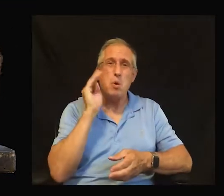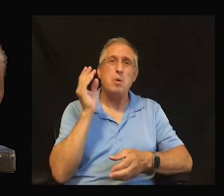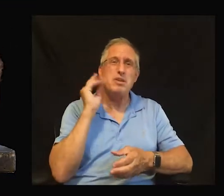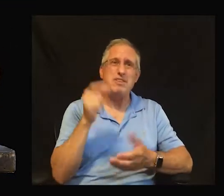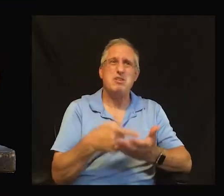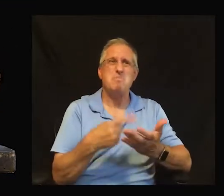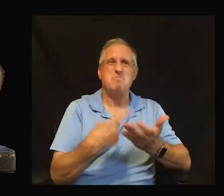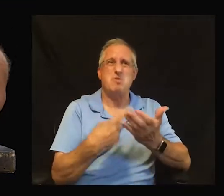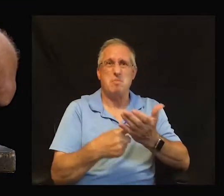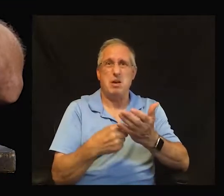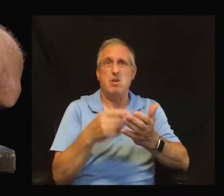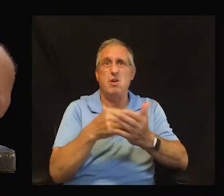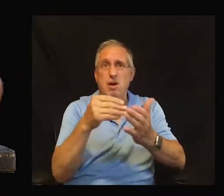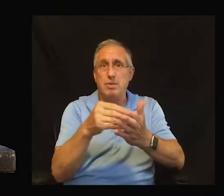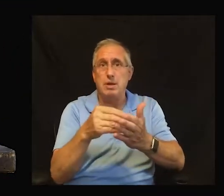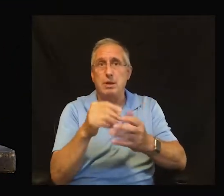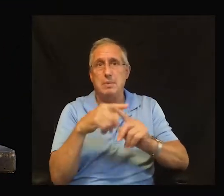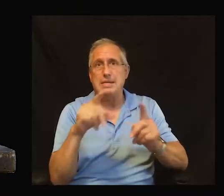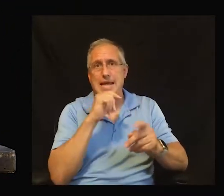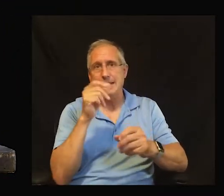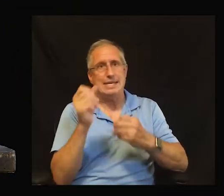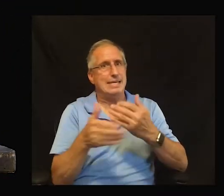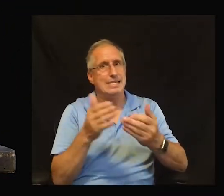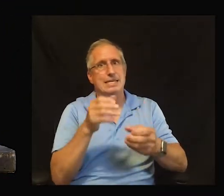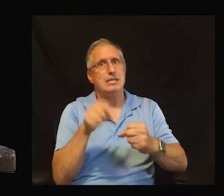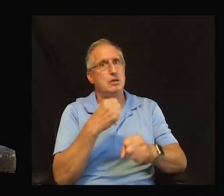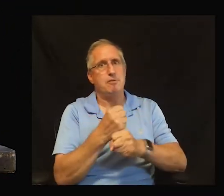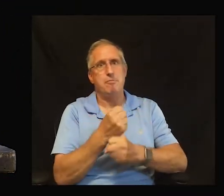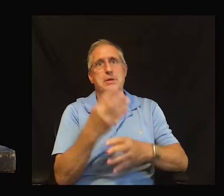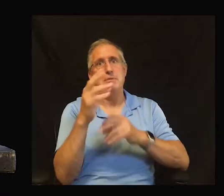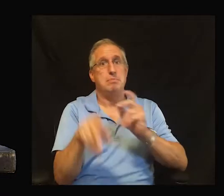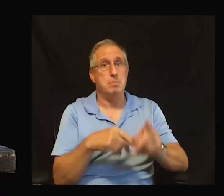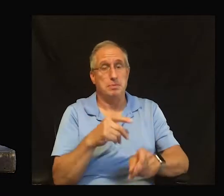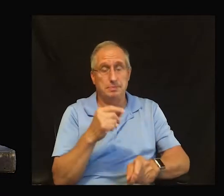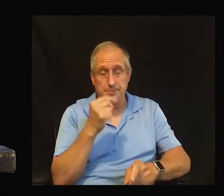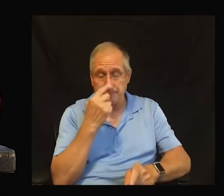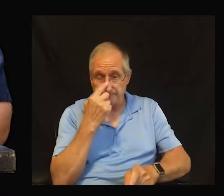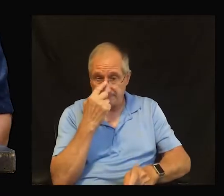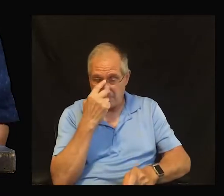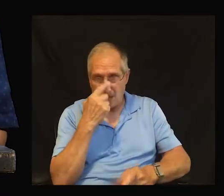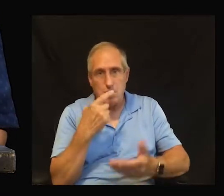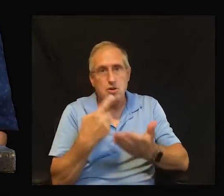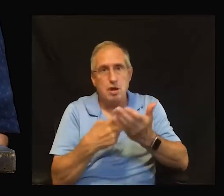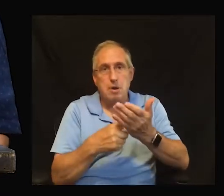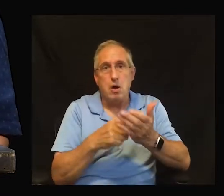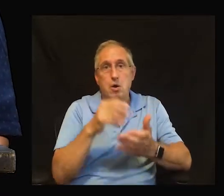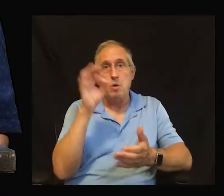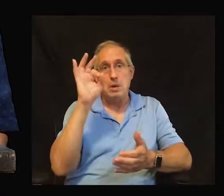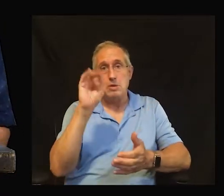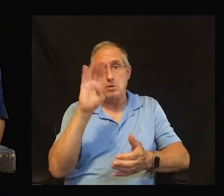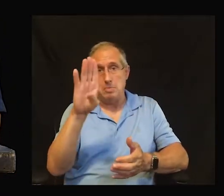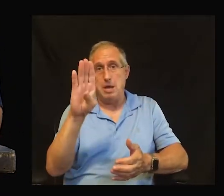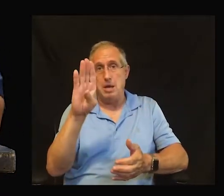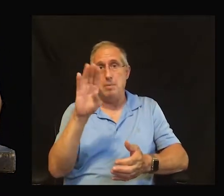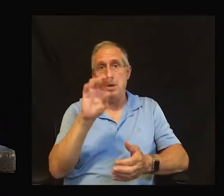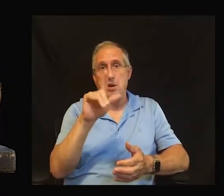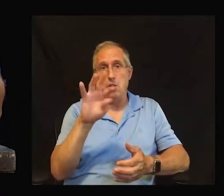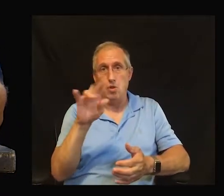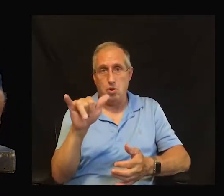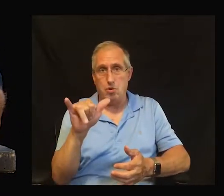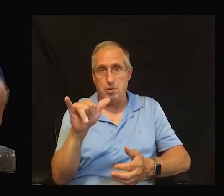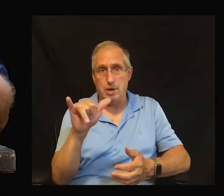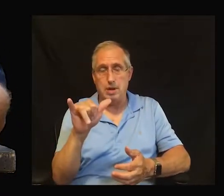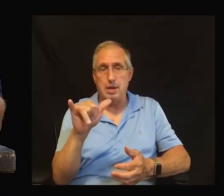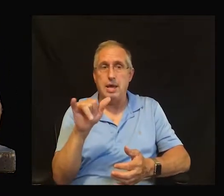heard me talk about that. It's not an easy year for so many of us. I was talking to Pastor Bob and Lori Hake the other day. They called me from